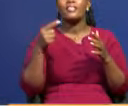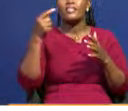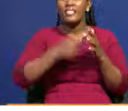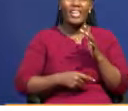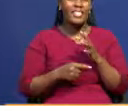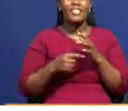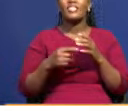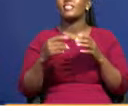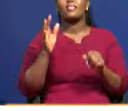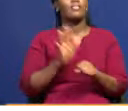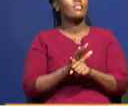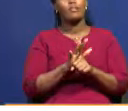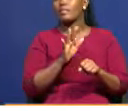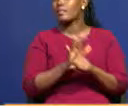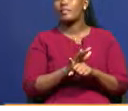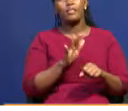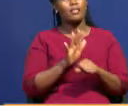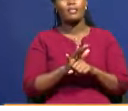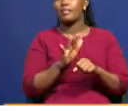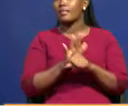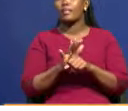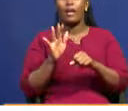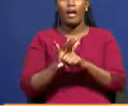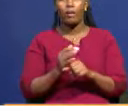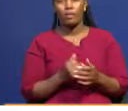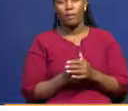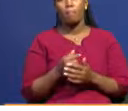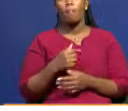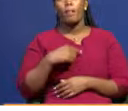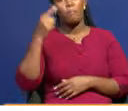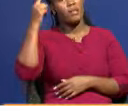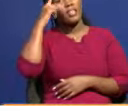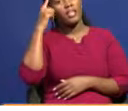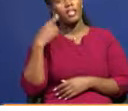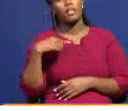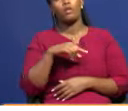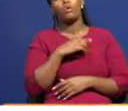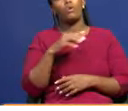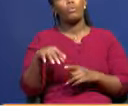every corner. Okay. So I think we need to do